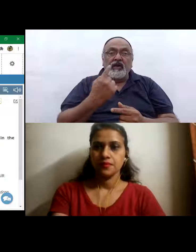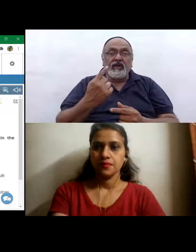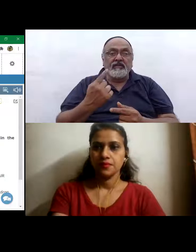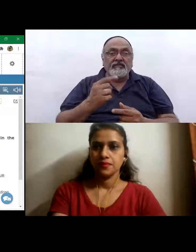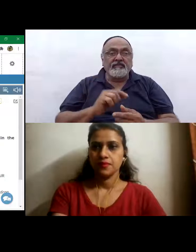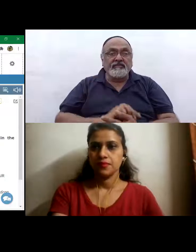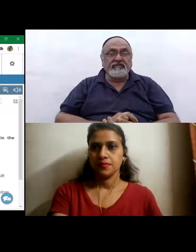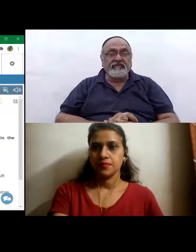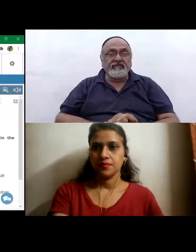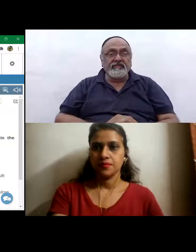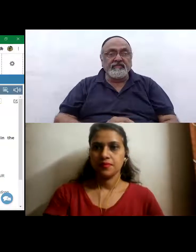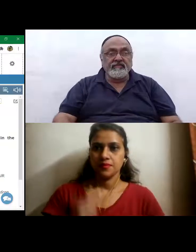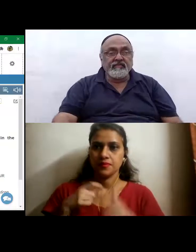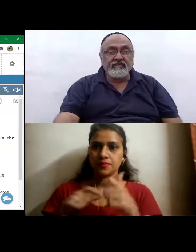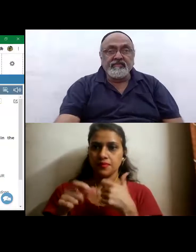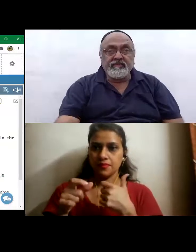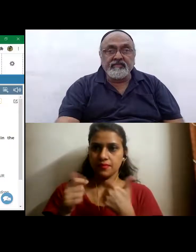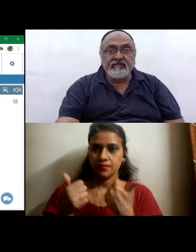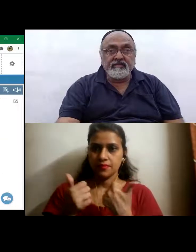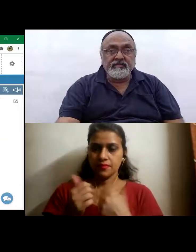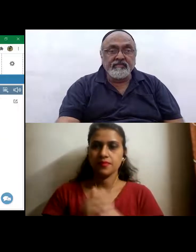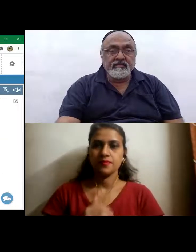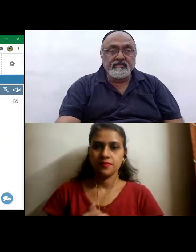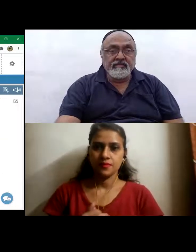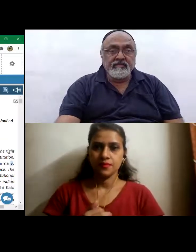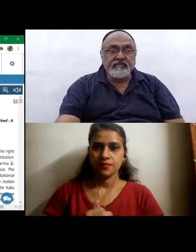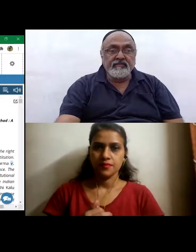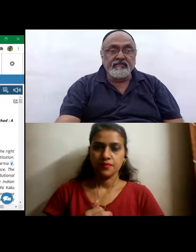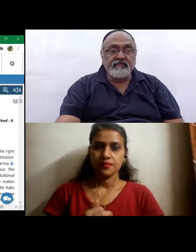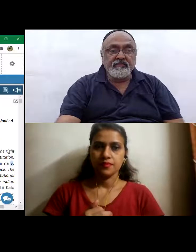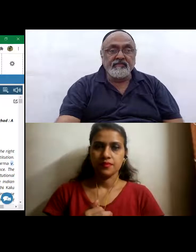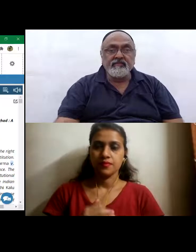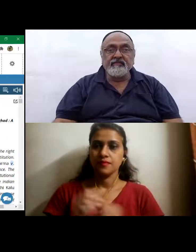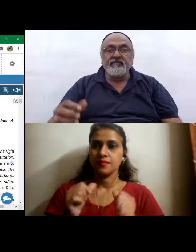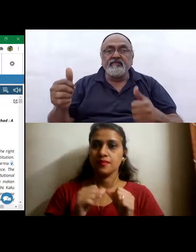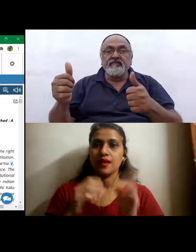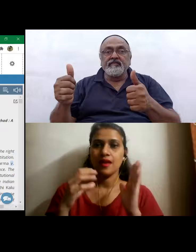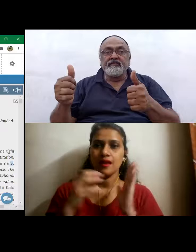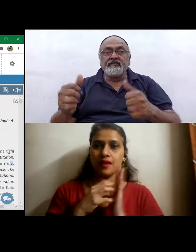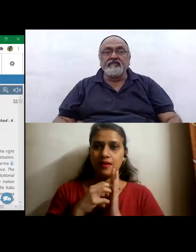and see only the articles will appear. And in case you want to go back, just reset.